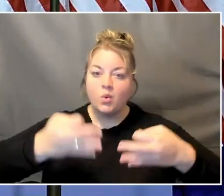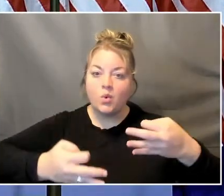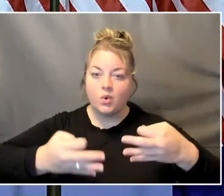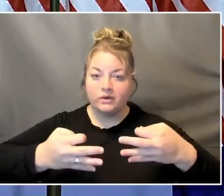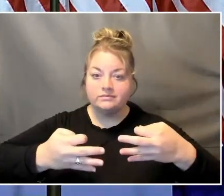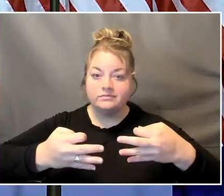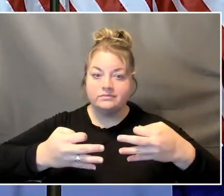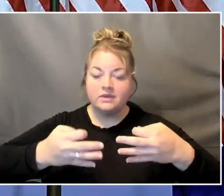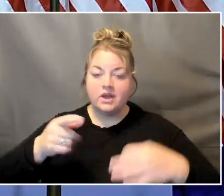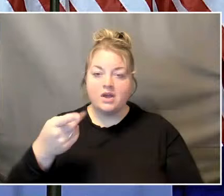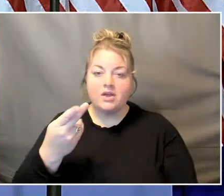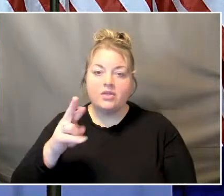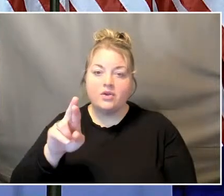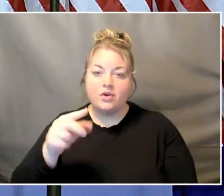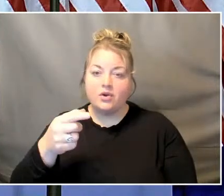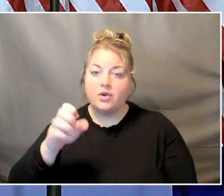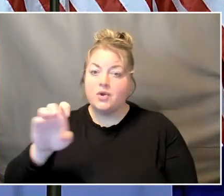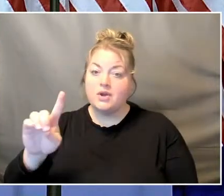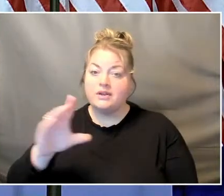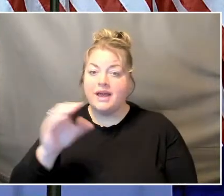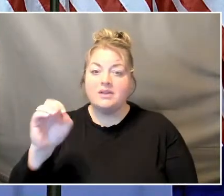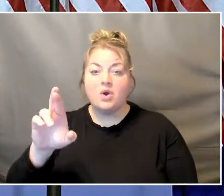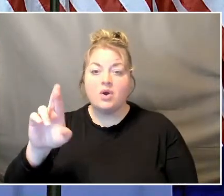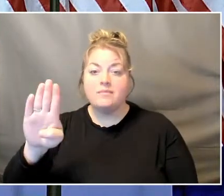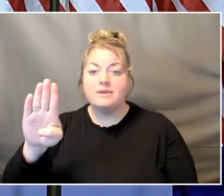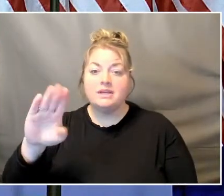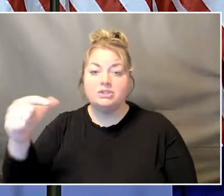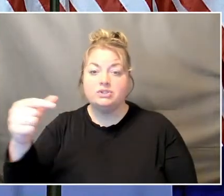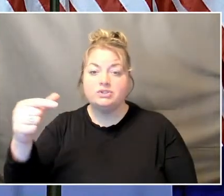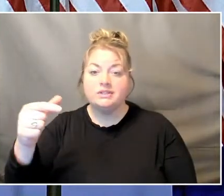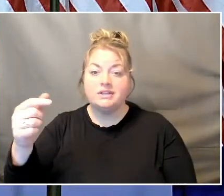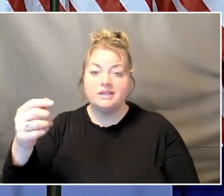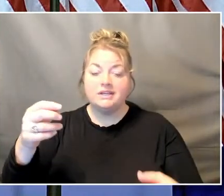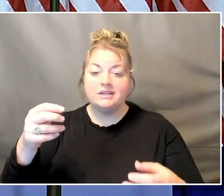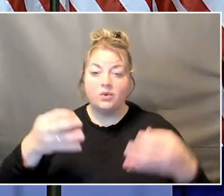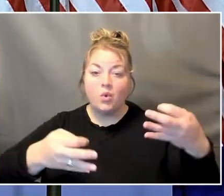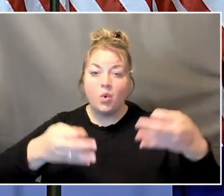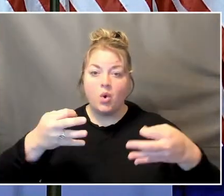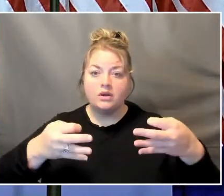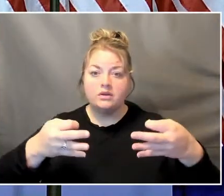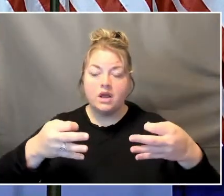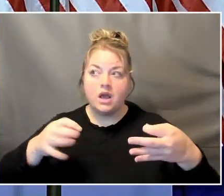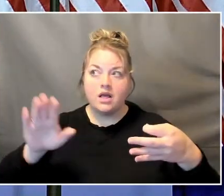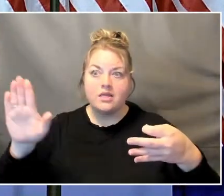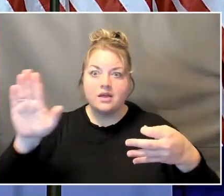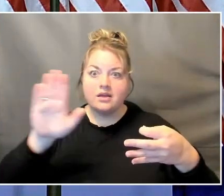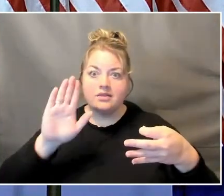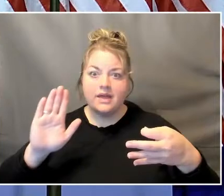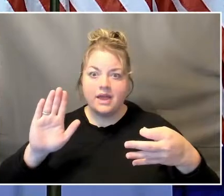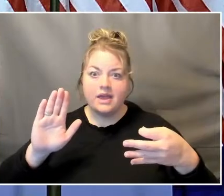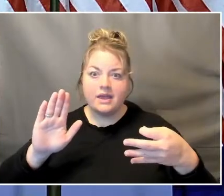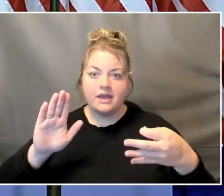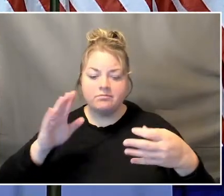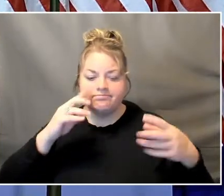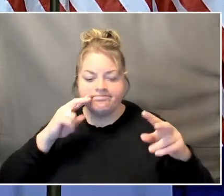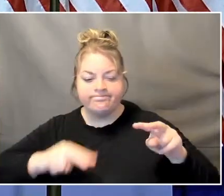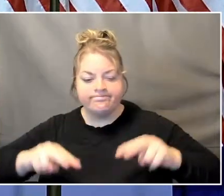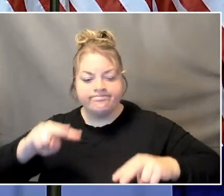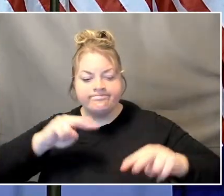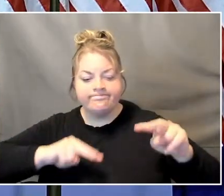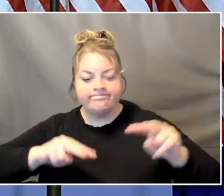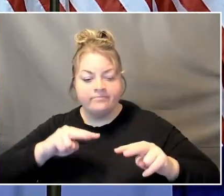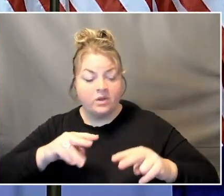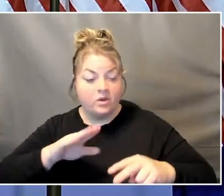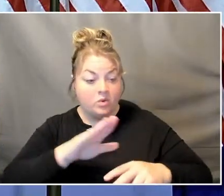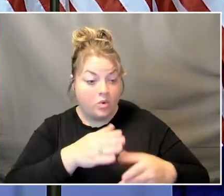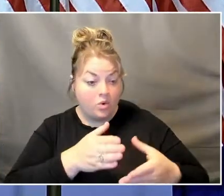of Thurgood and RBG, took a constitutional right that had been recognized from the people